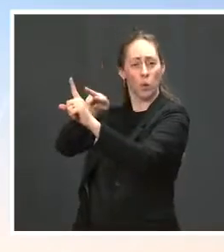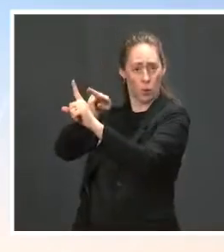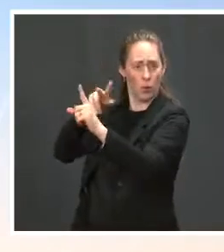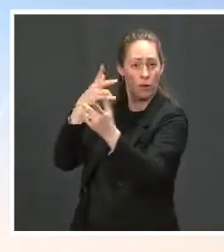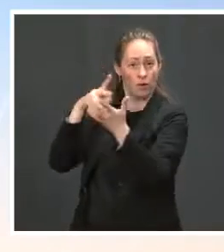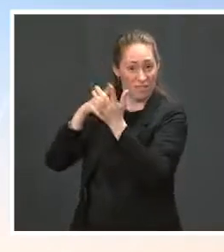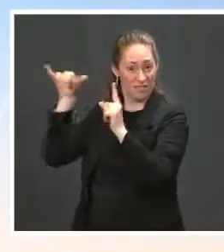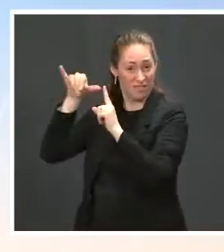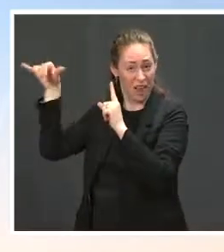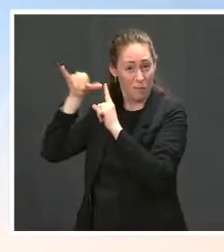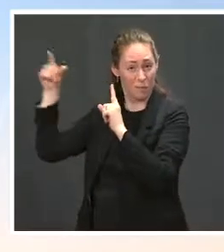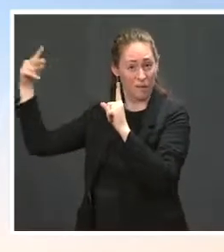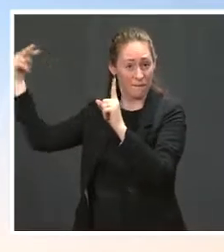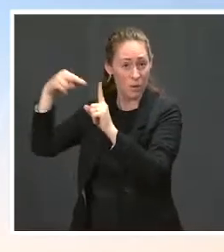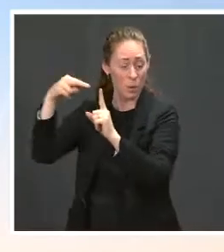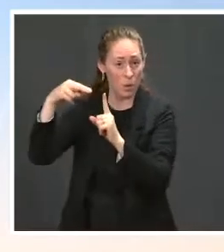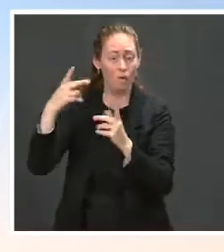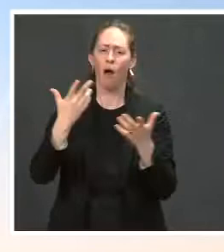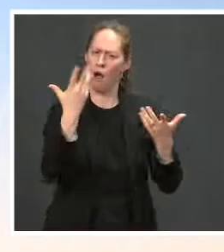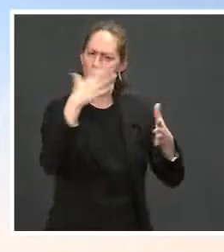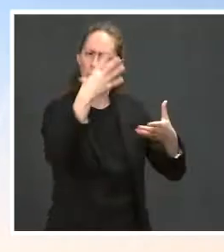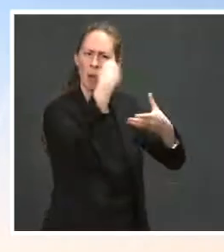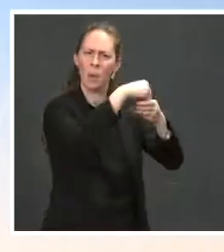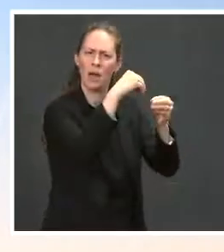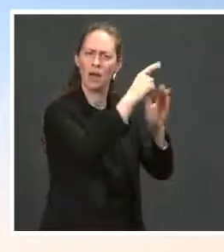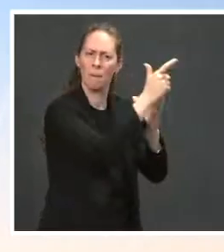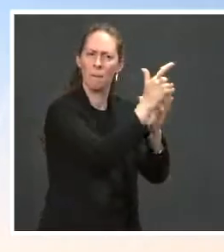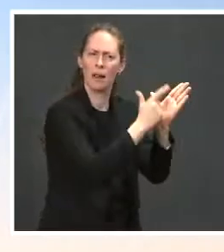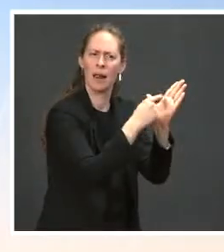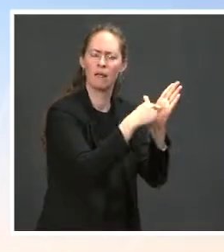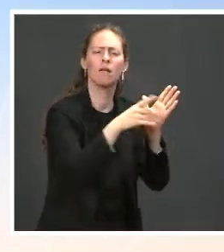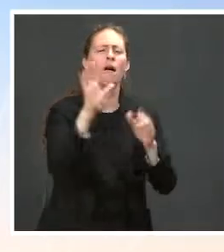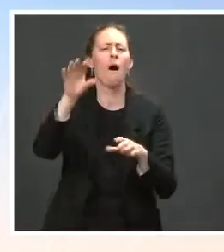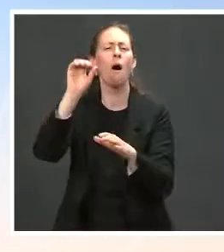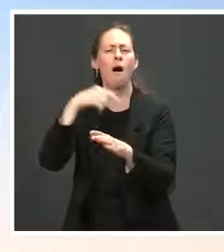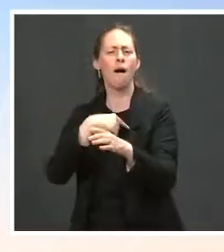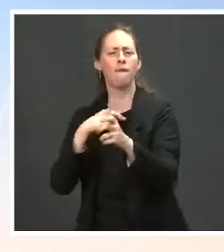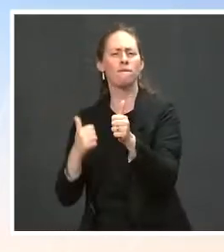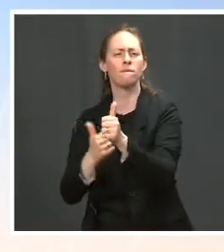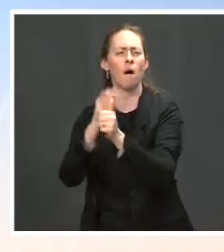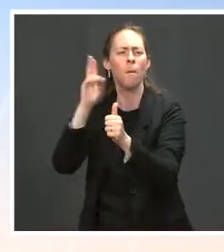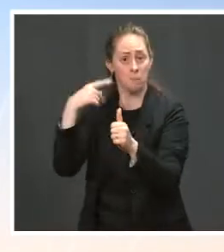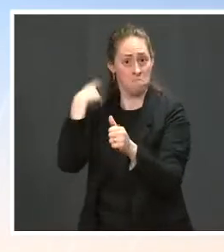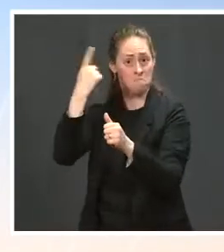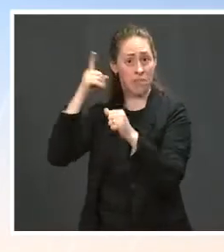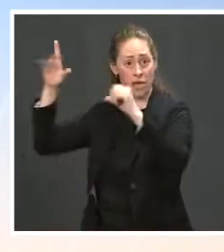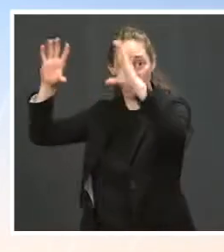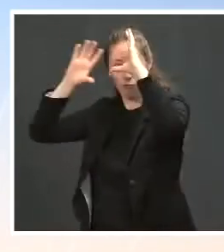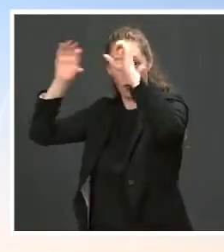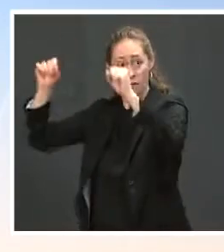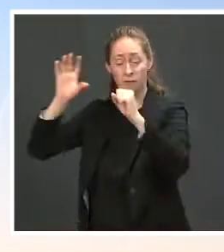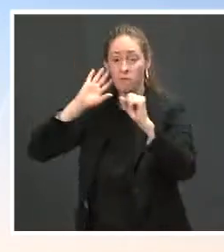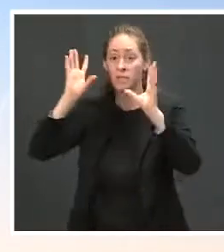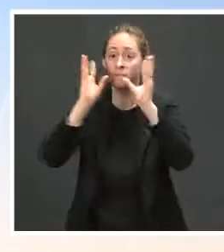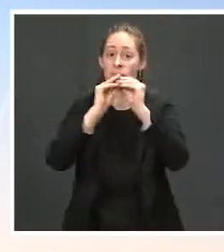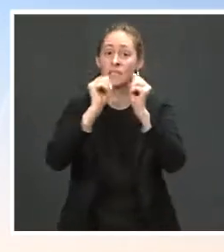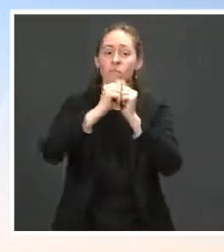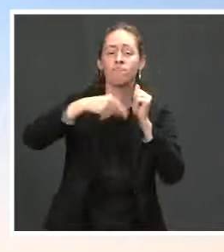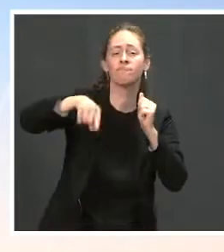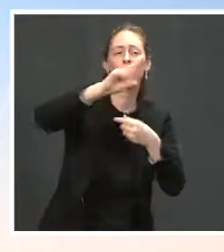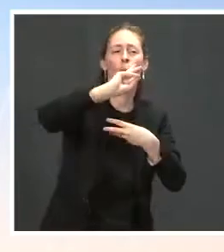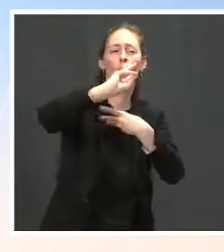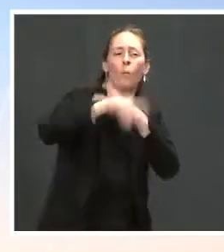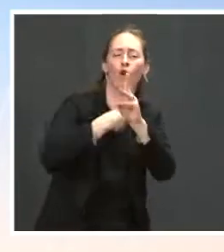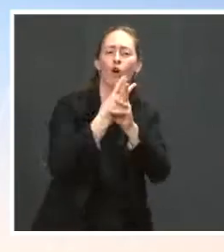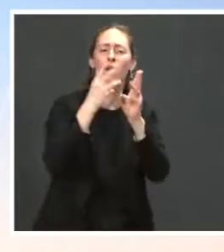bill. And second, if I could just hit on briefly, he's obviously going to be meeting with world leaders today on the climate summit. Mm-hmm. What